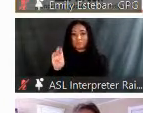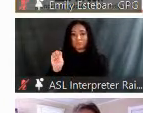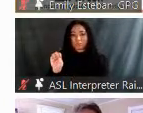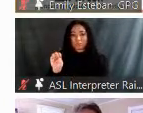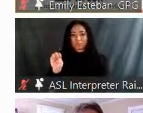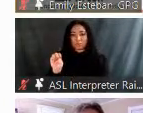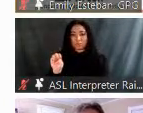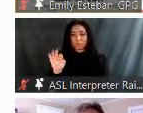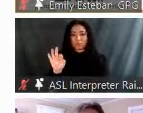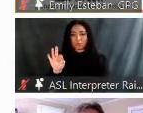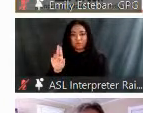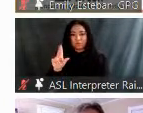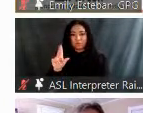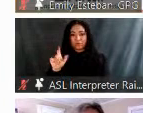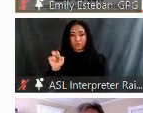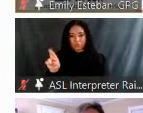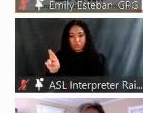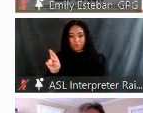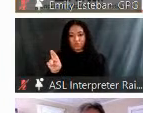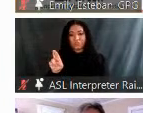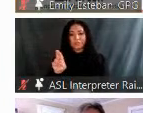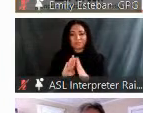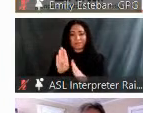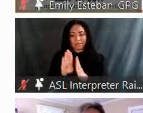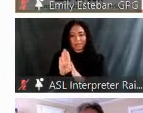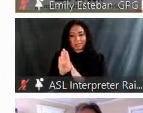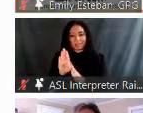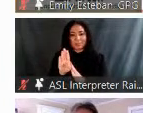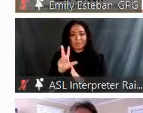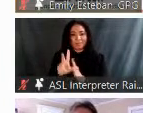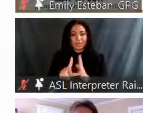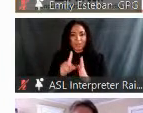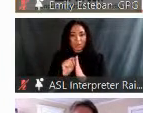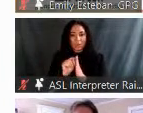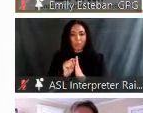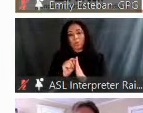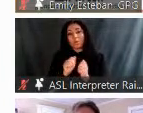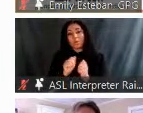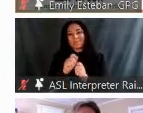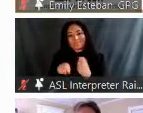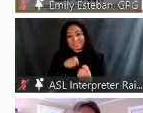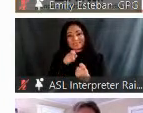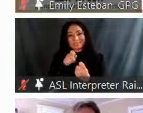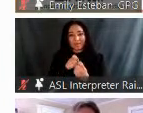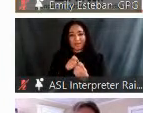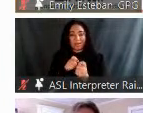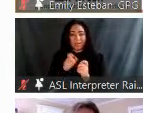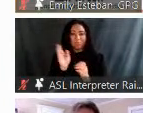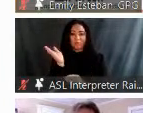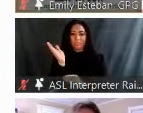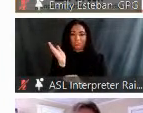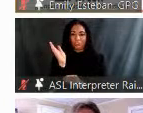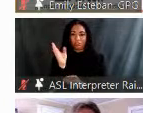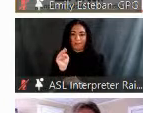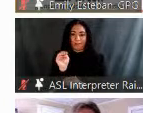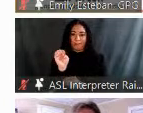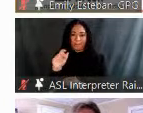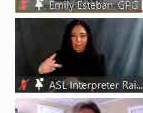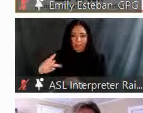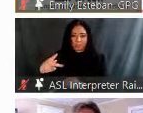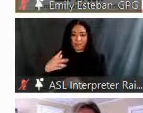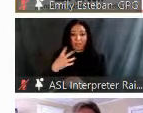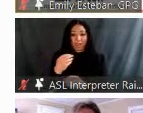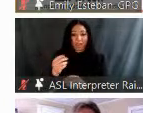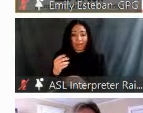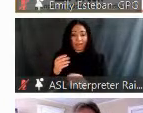Dr. Fuller and his research team developed a video with a detailed presentation on these maps and the methodology that they used to